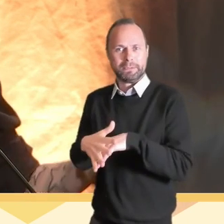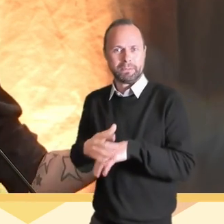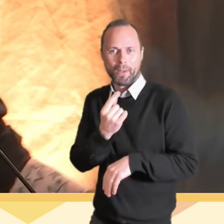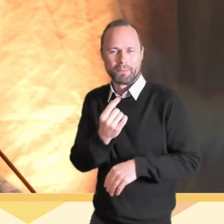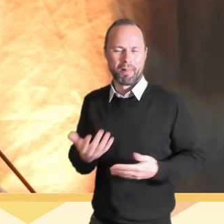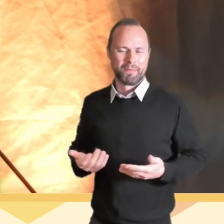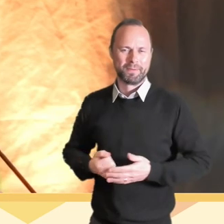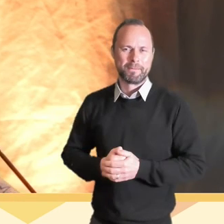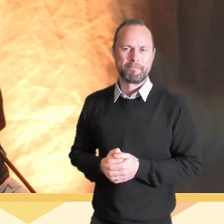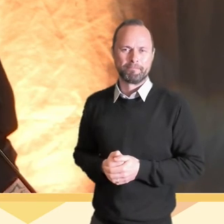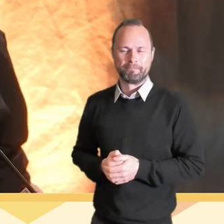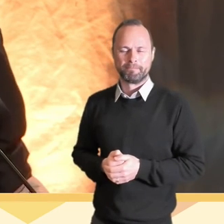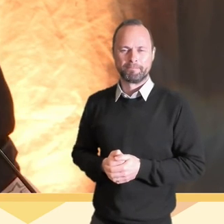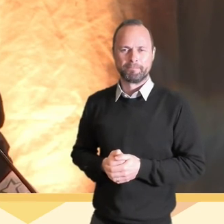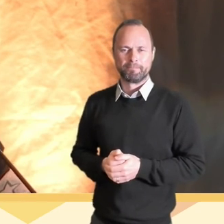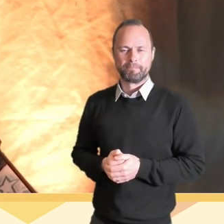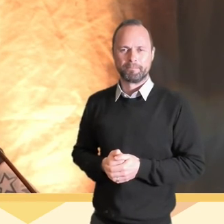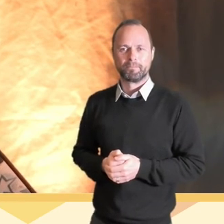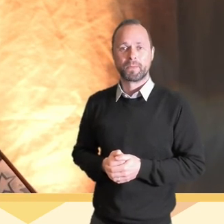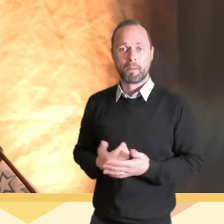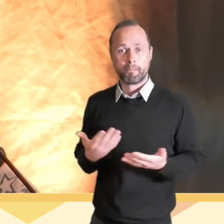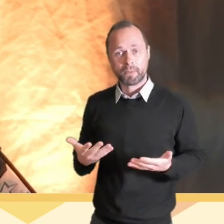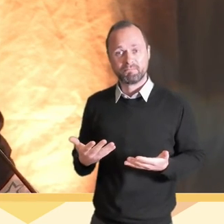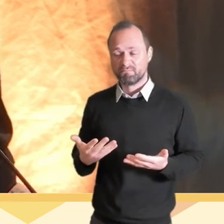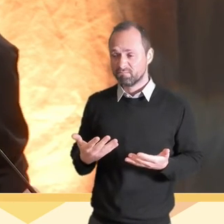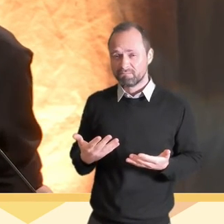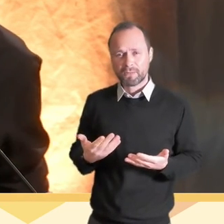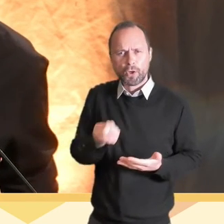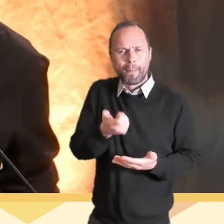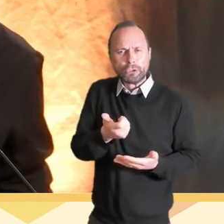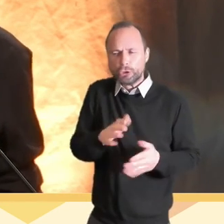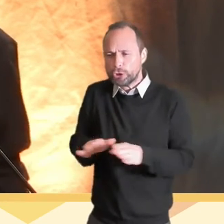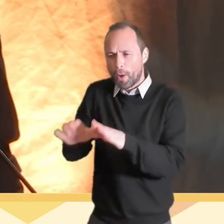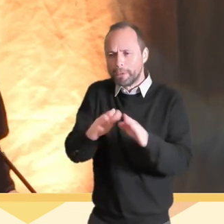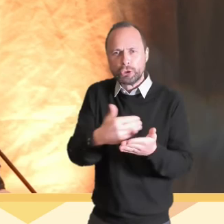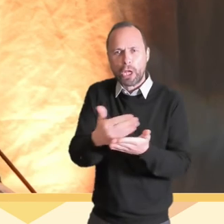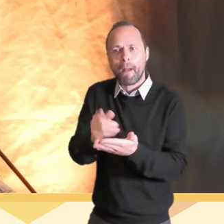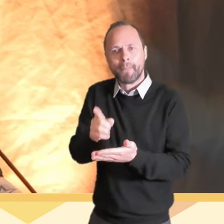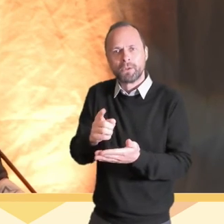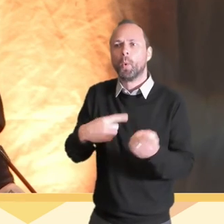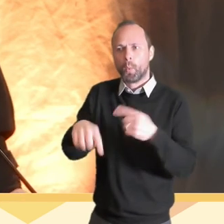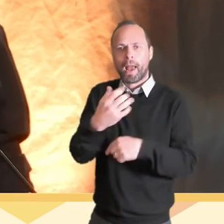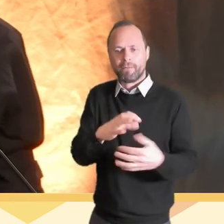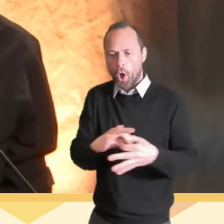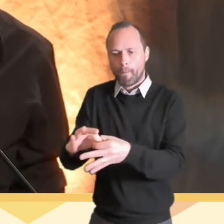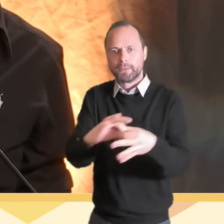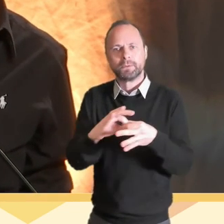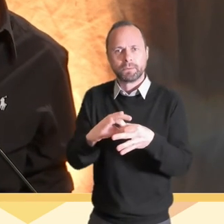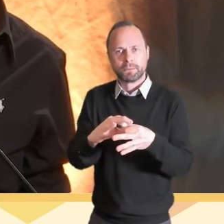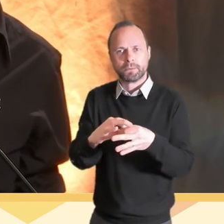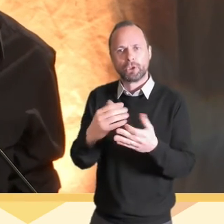But there's an element where we may not have that much in common. But we do have Jesus. We